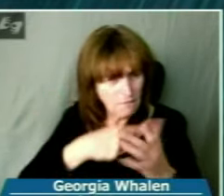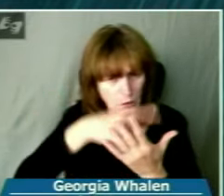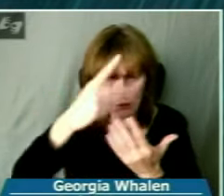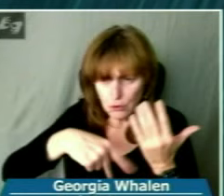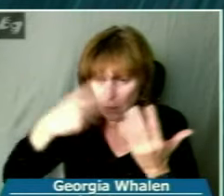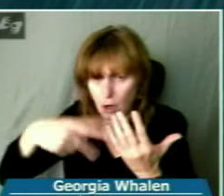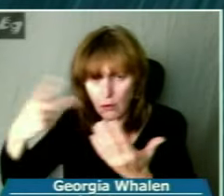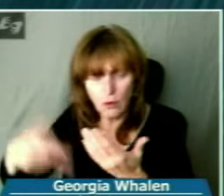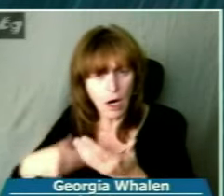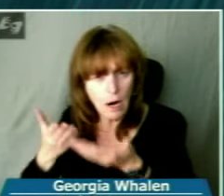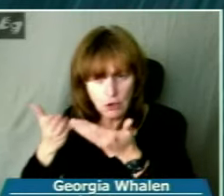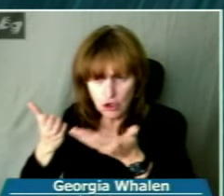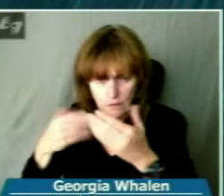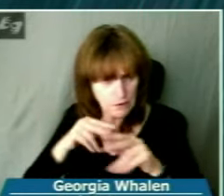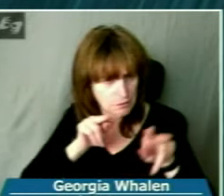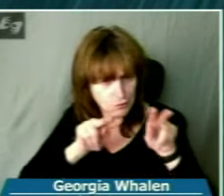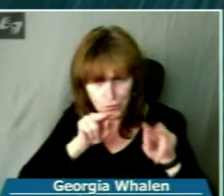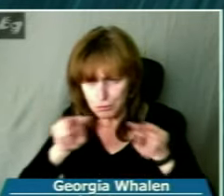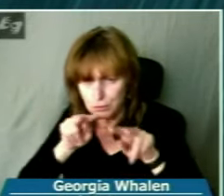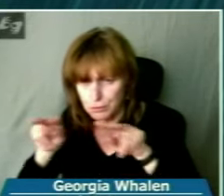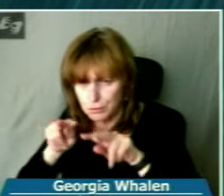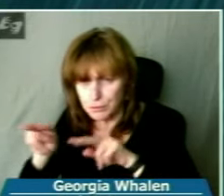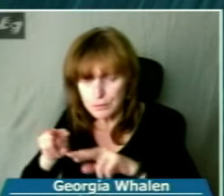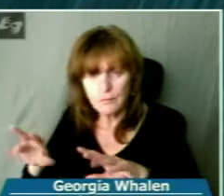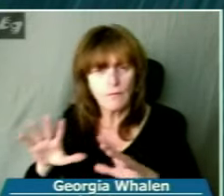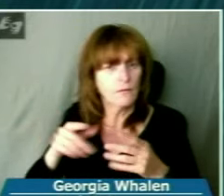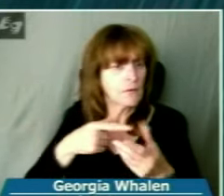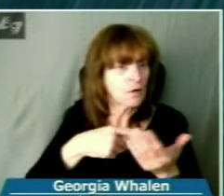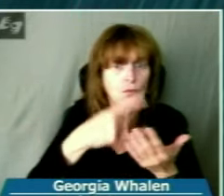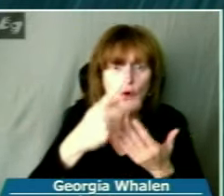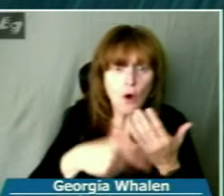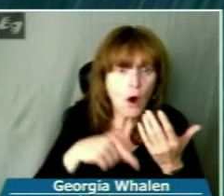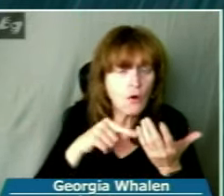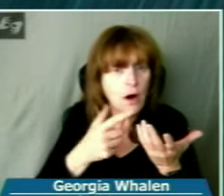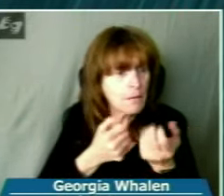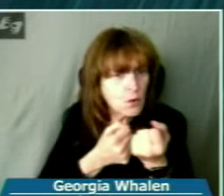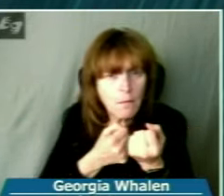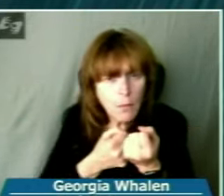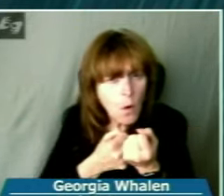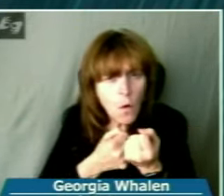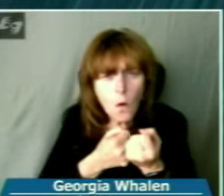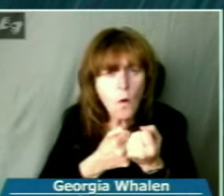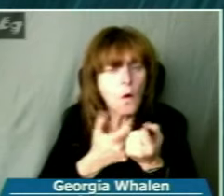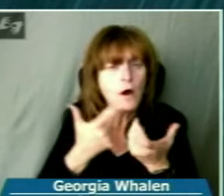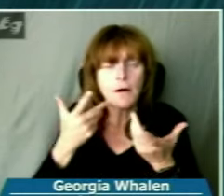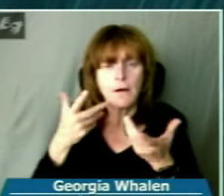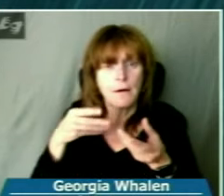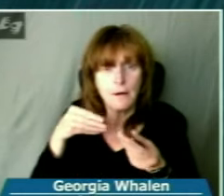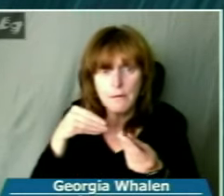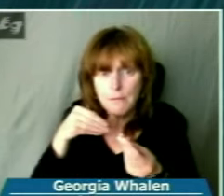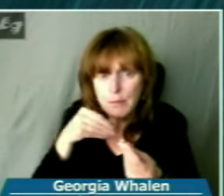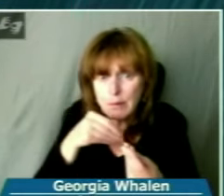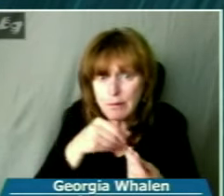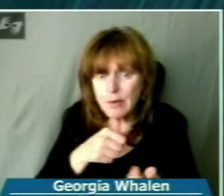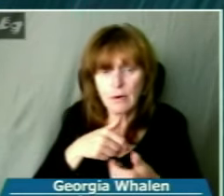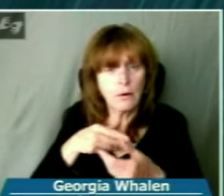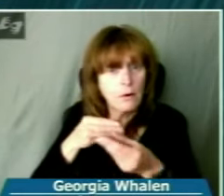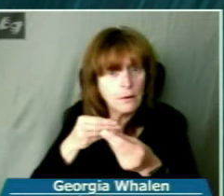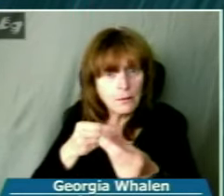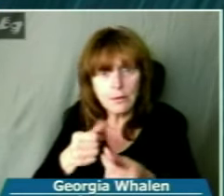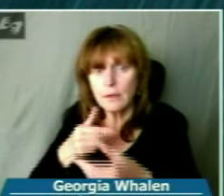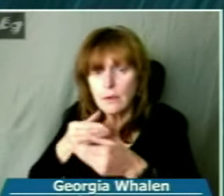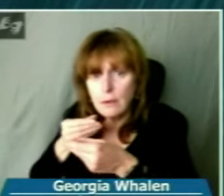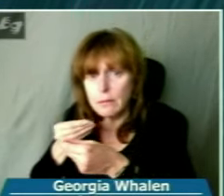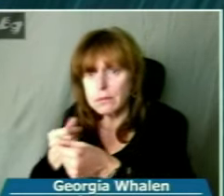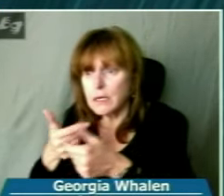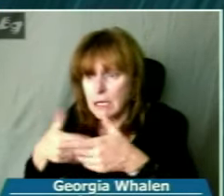also those programs that we support, coordinate, and fund that are some of the critical services that the